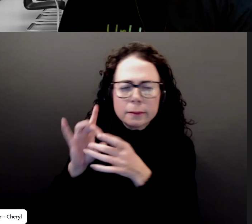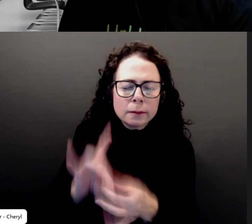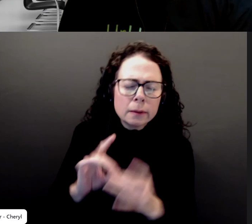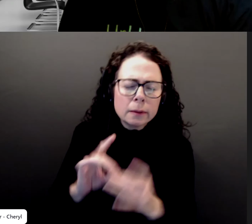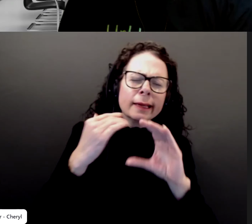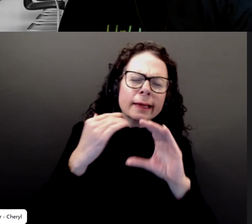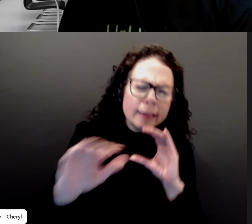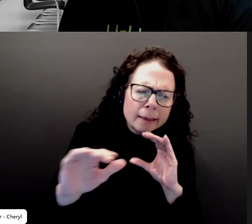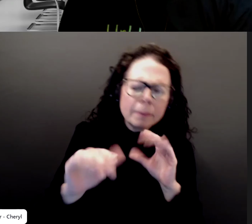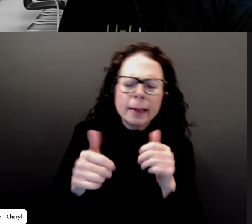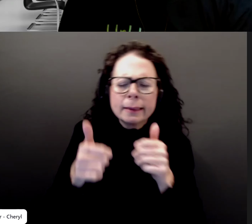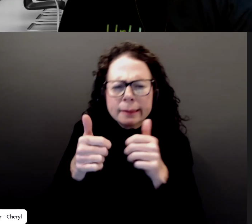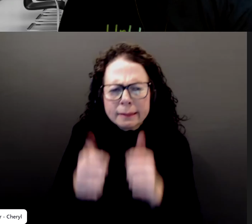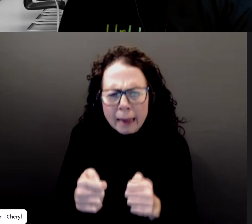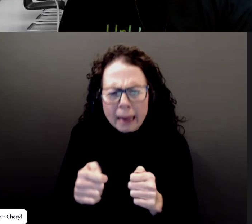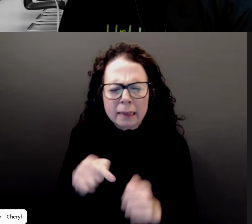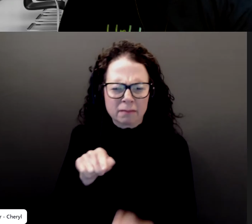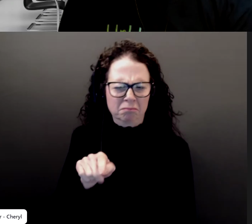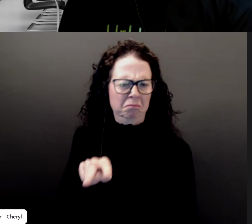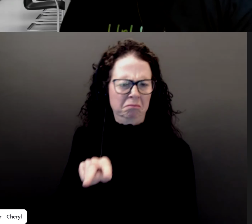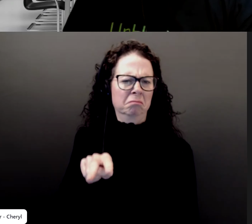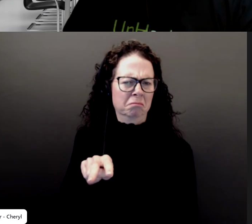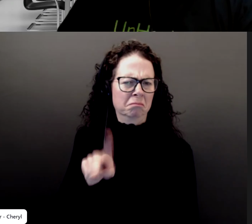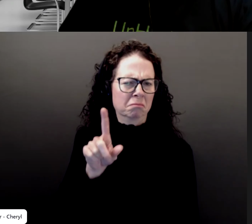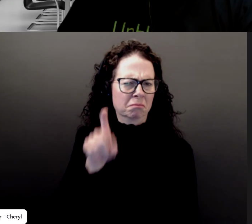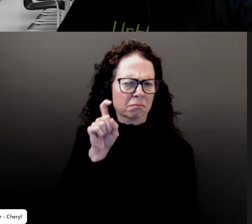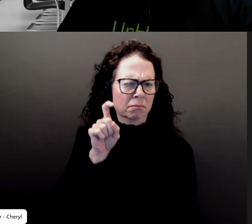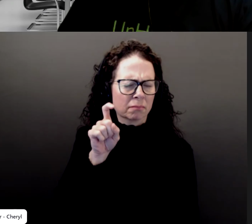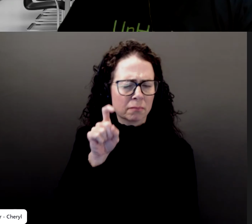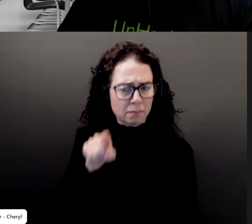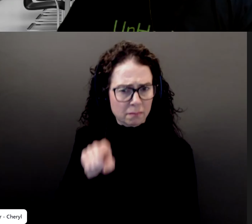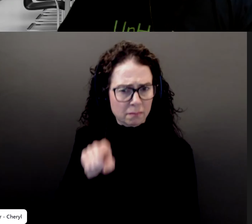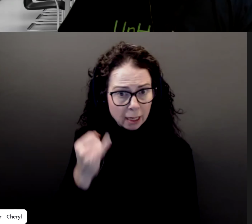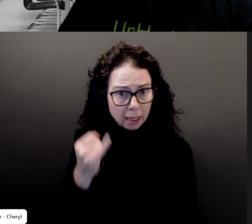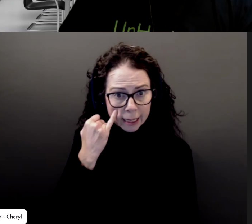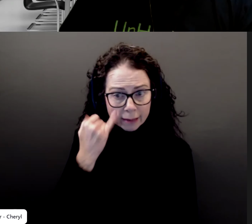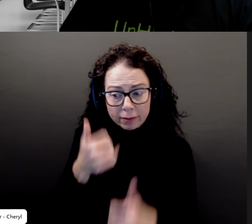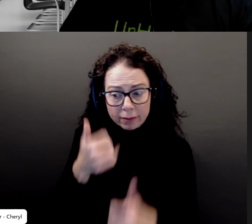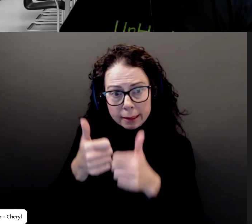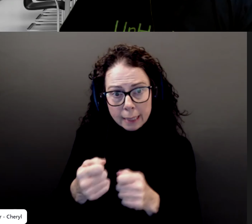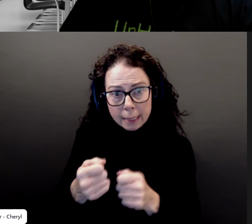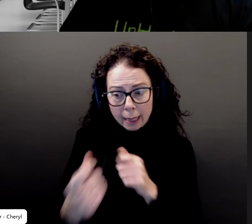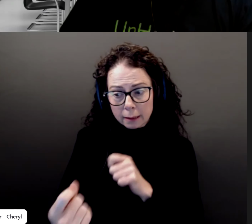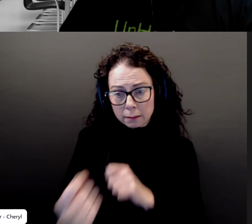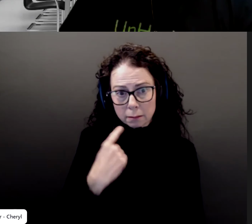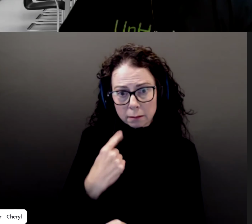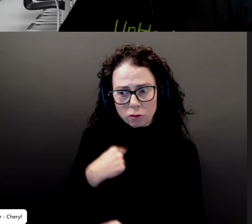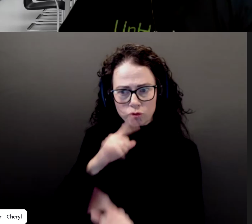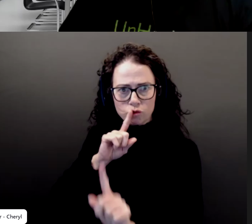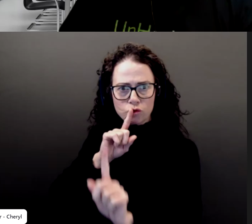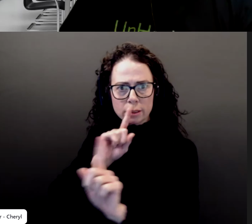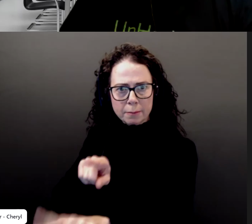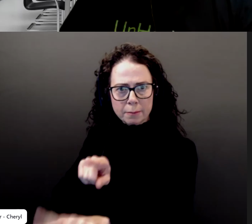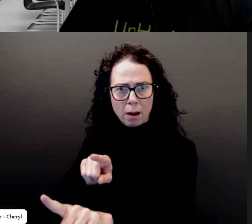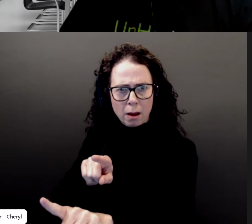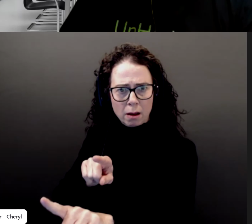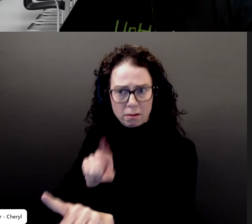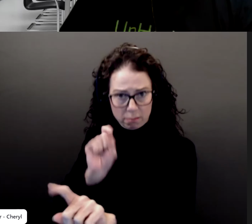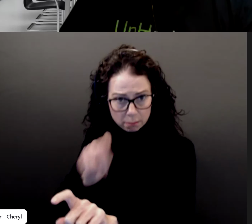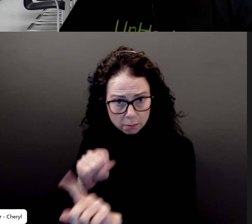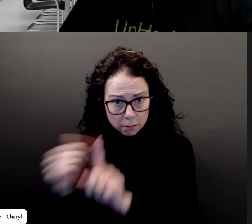scams. Somebody wants to know, is it possible to get scammed just by responding to a text, even if there are no links or attachments